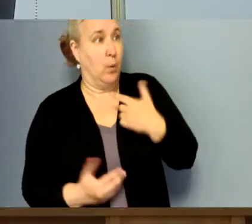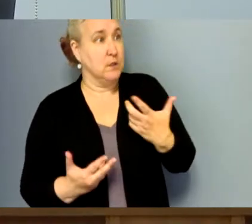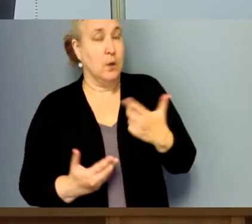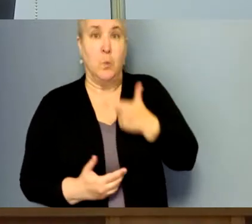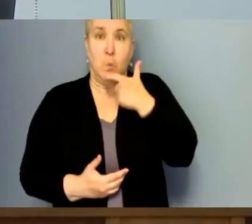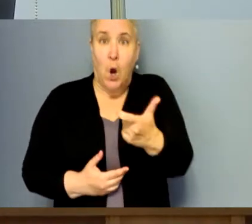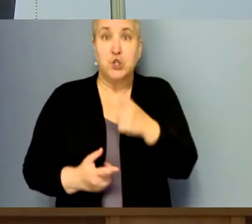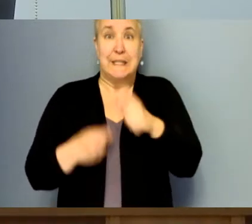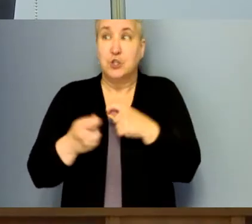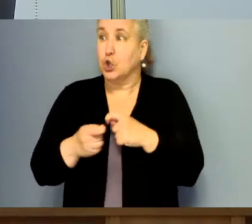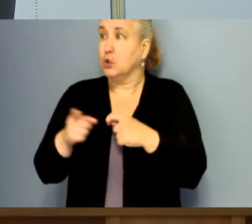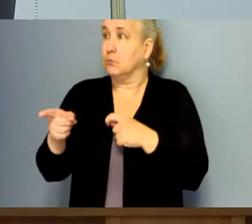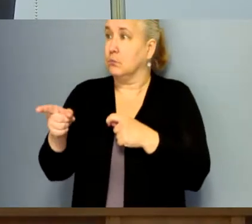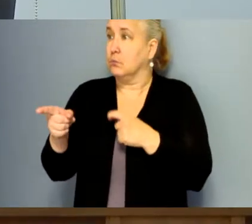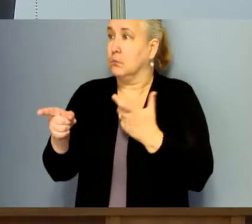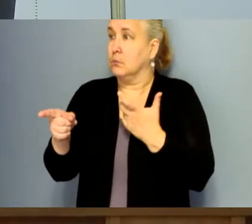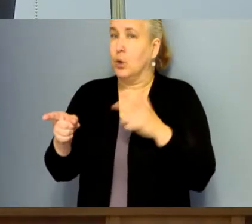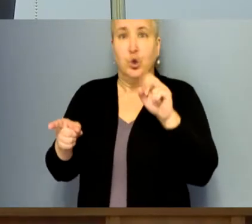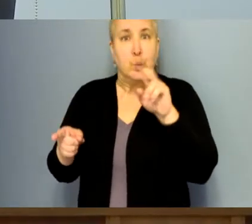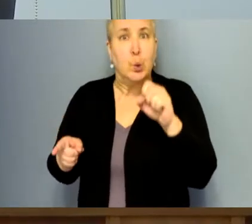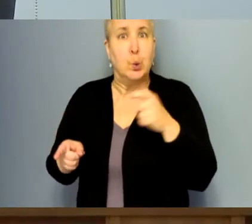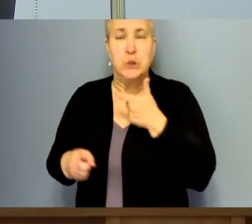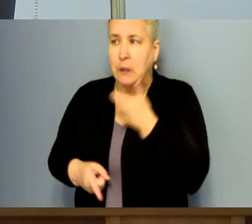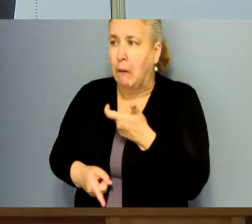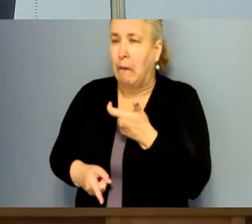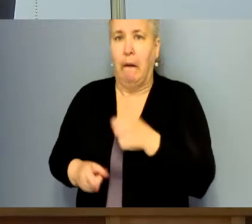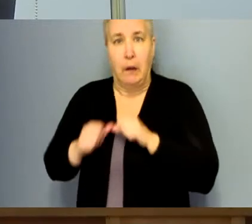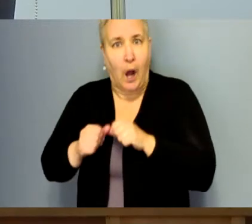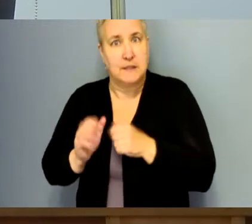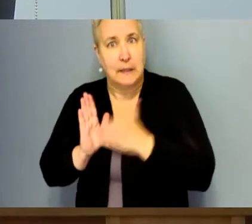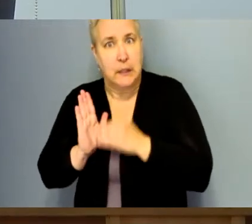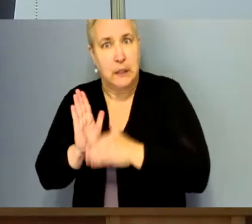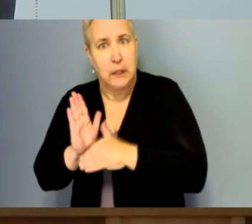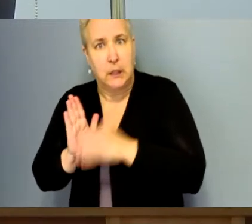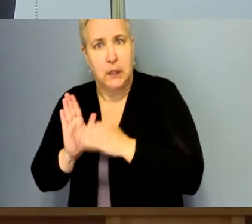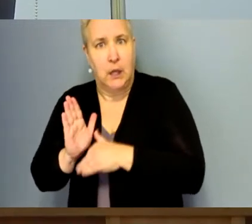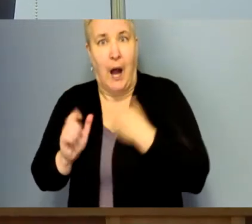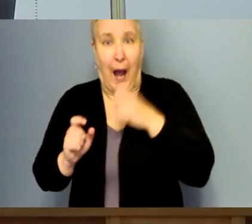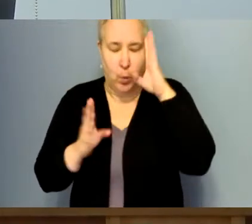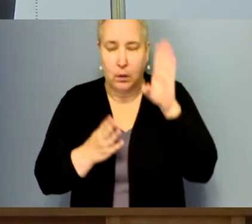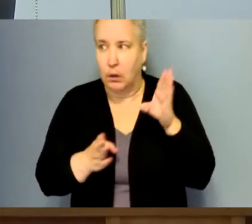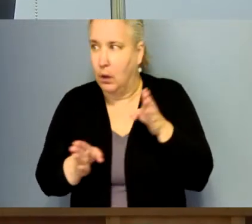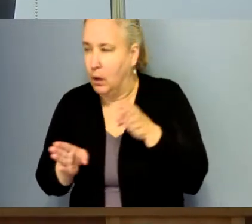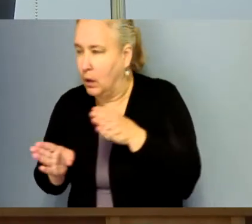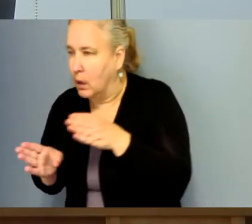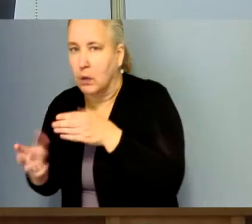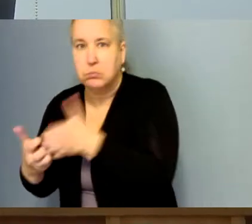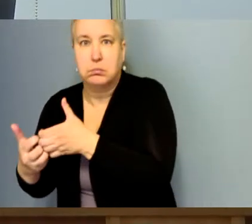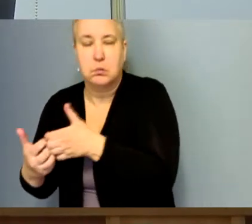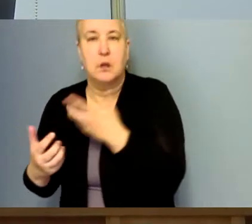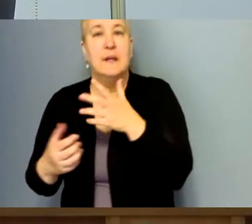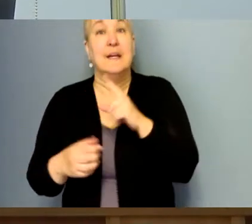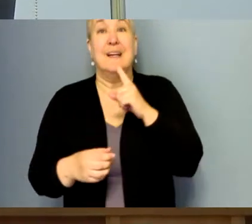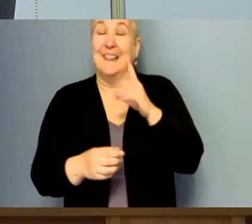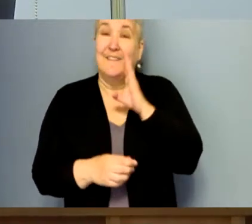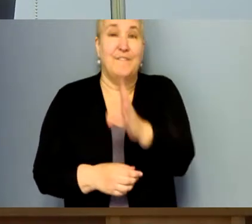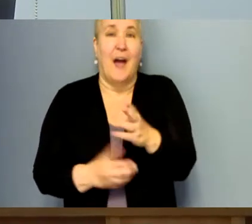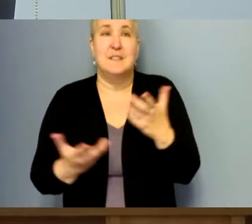watching certain news outlets constantly, I think I would get swayed the same way. Fact of the matter